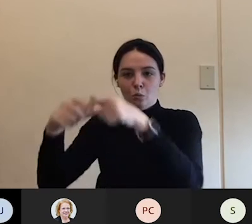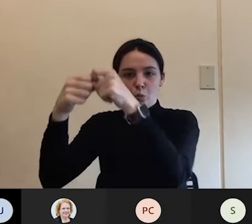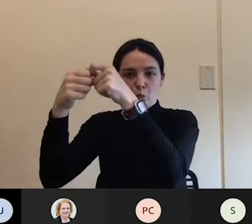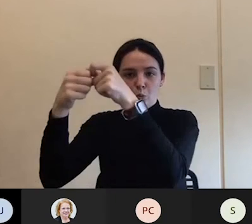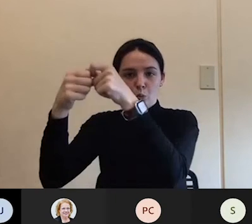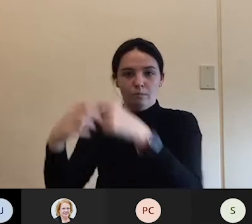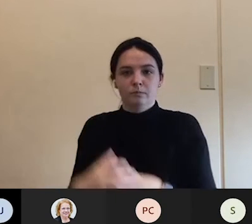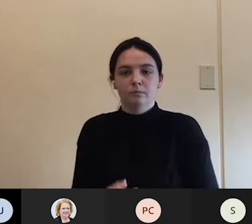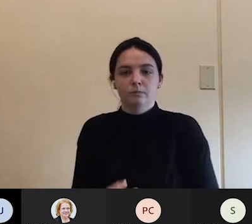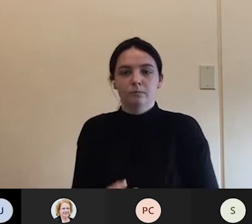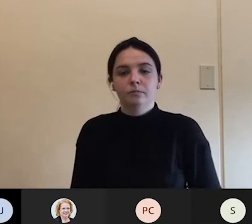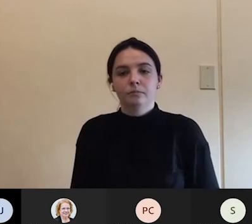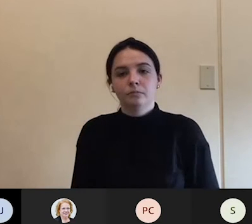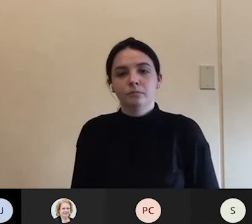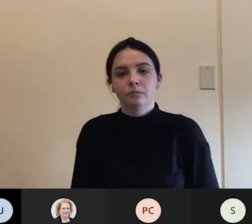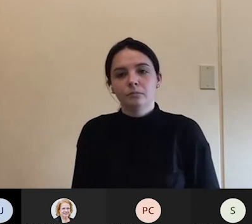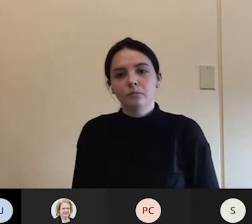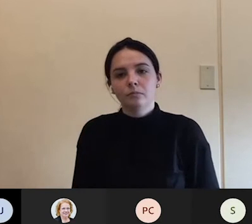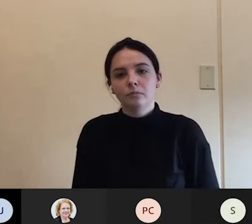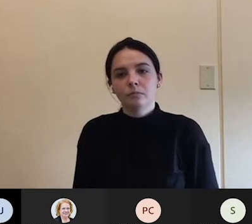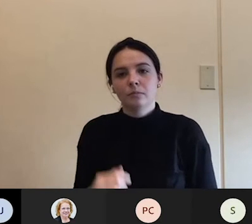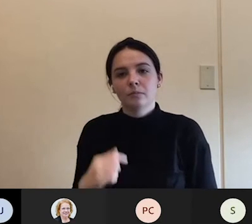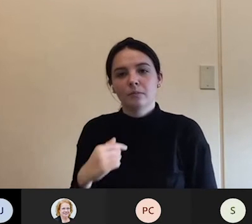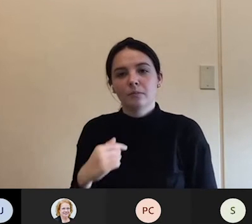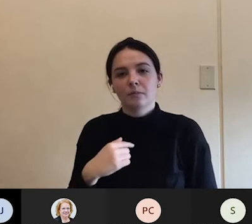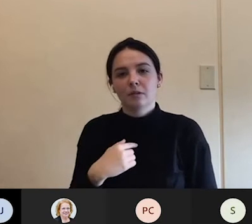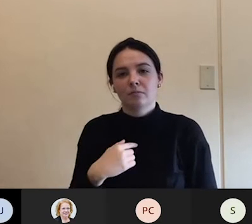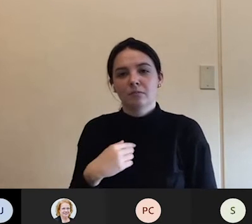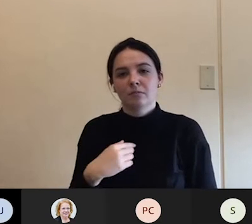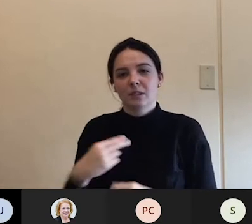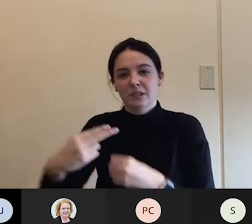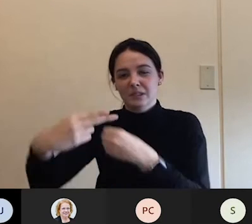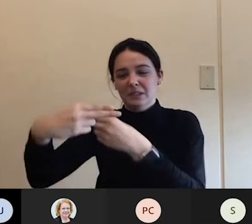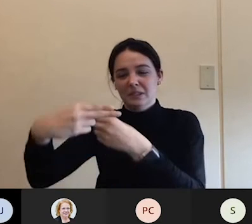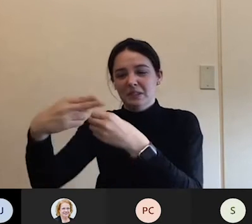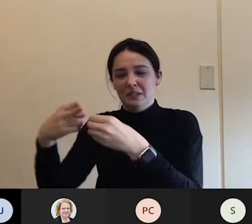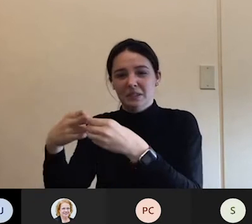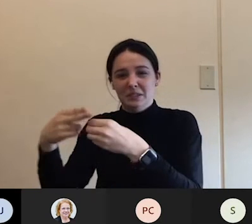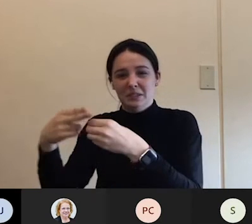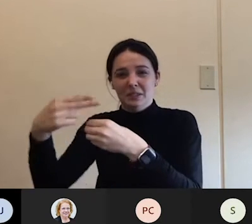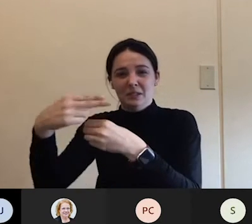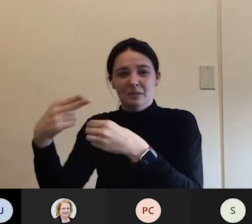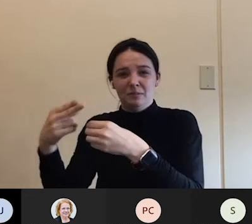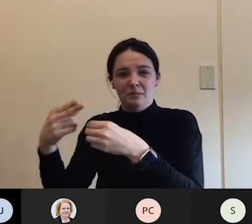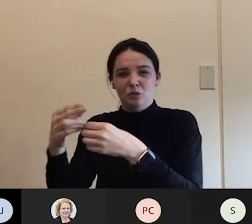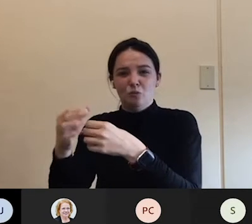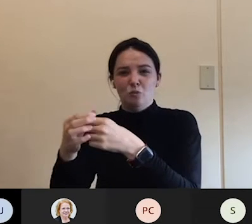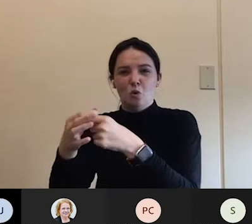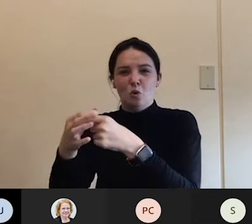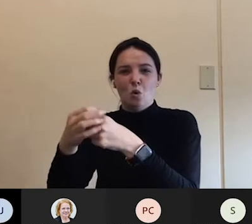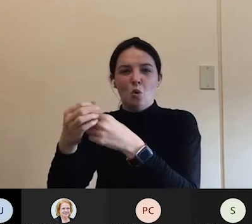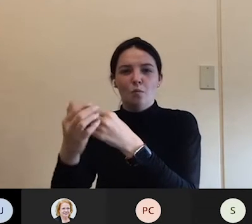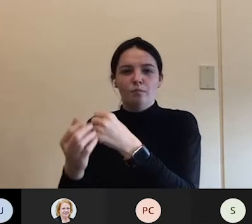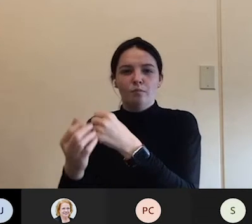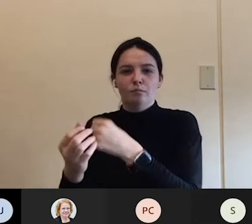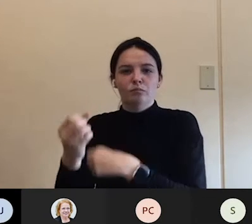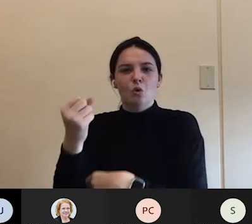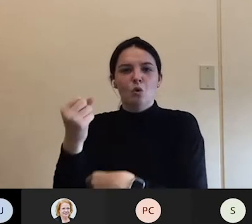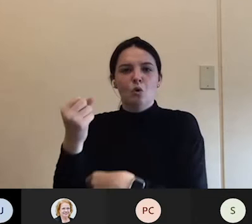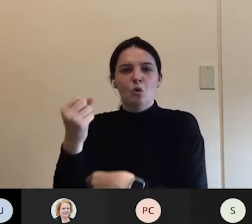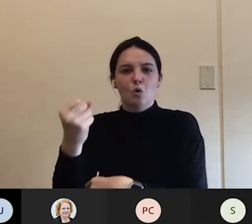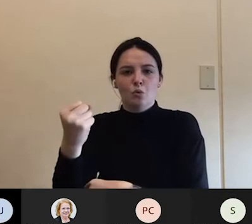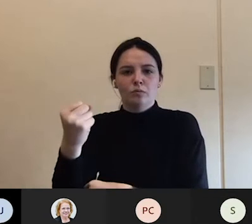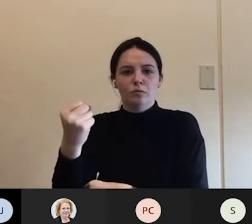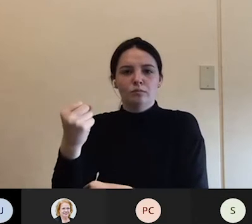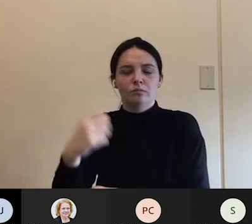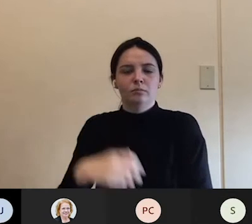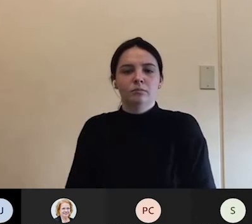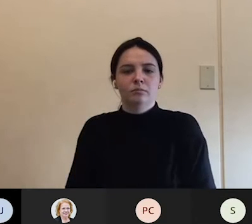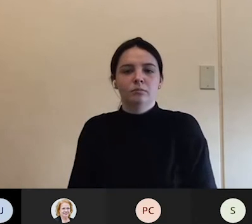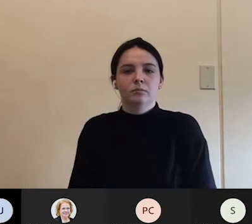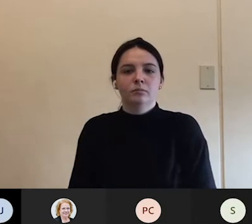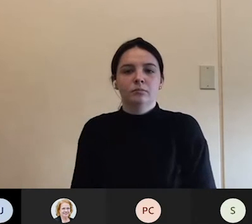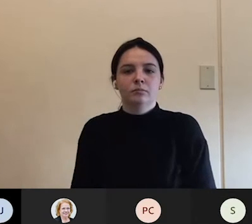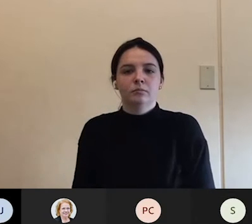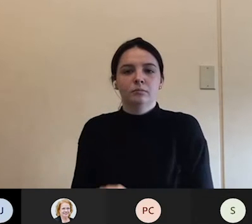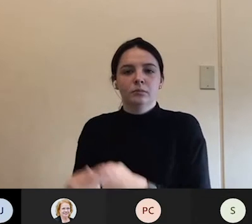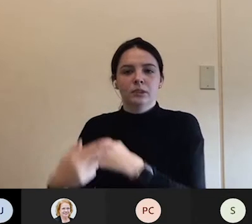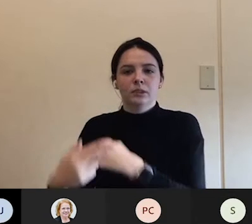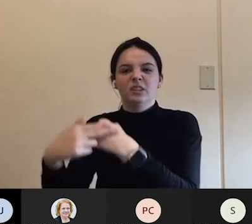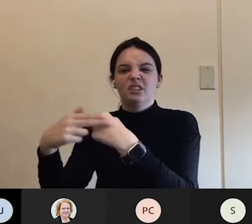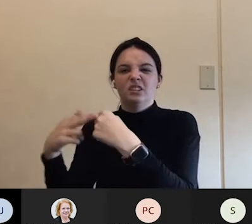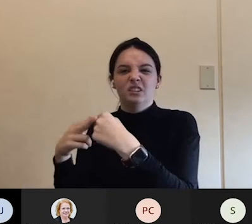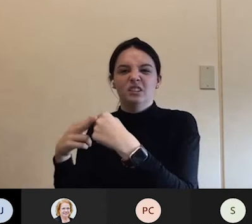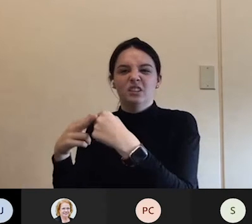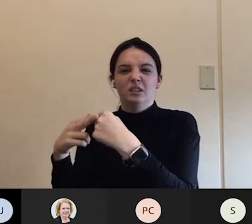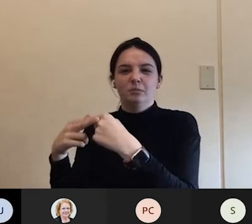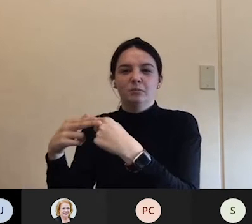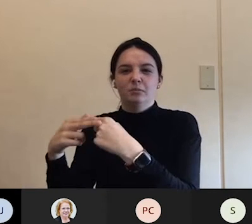So I went ahead and put some tape around that just to hold my pipe. Put some regular tape, right? So I took a length of the tape